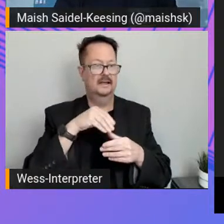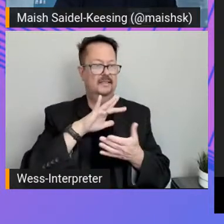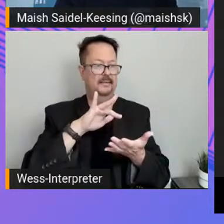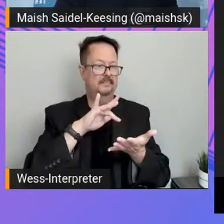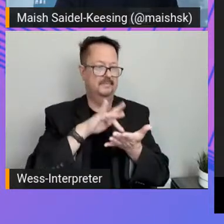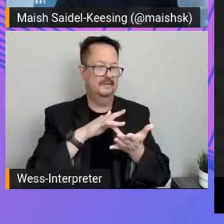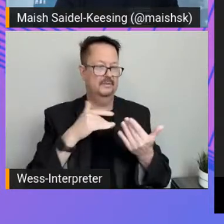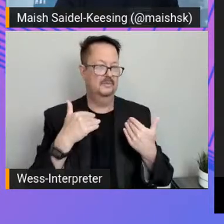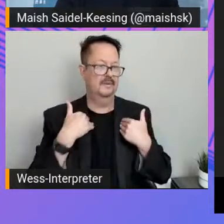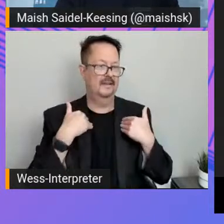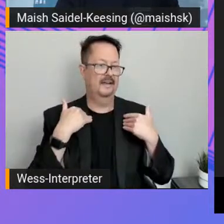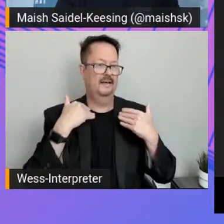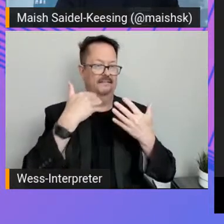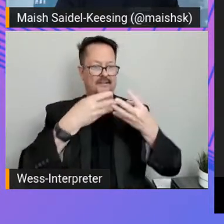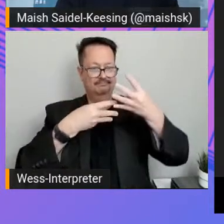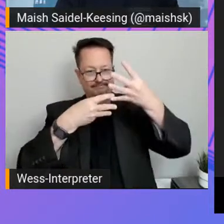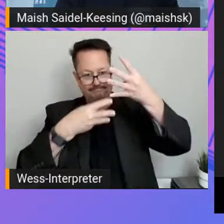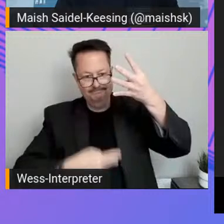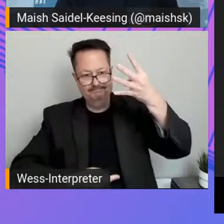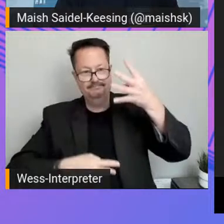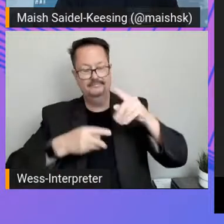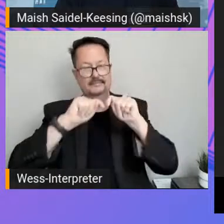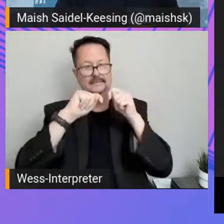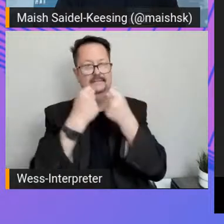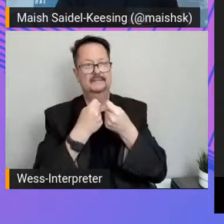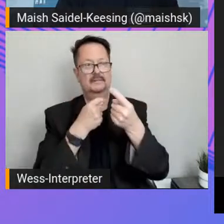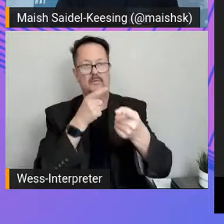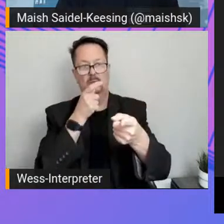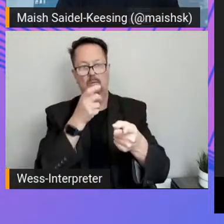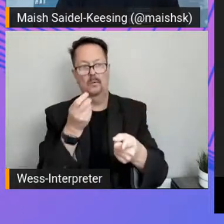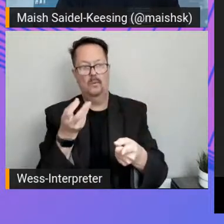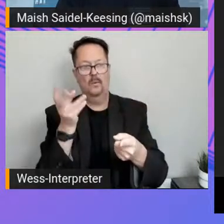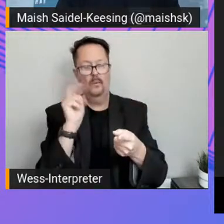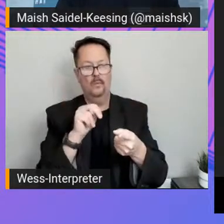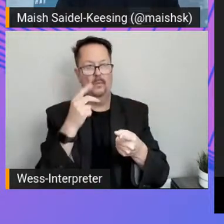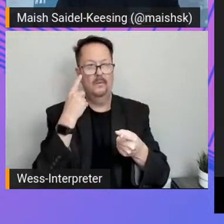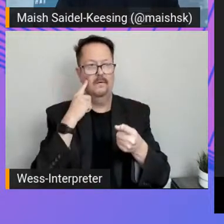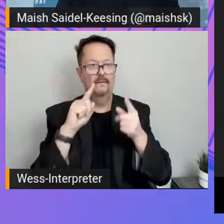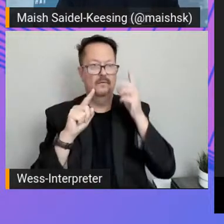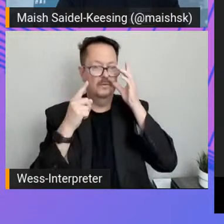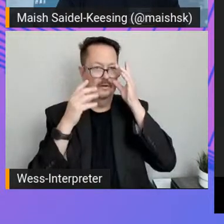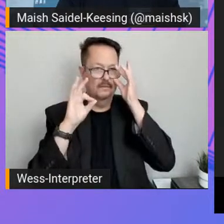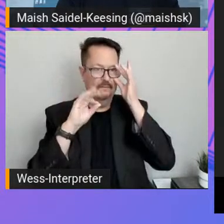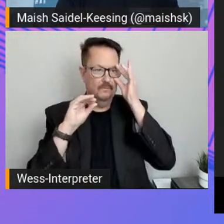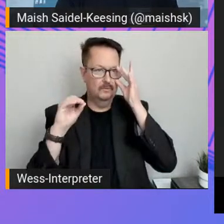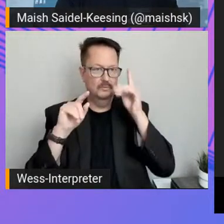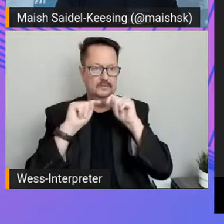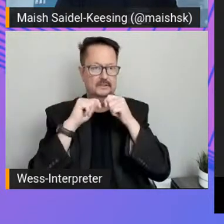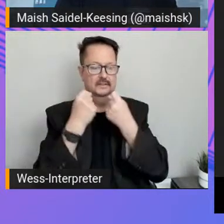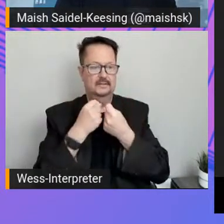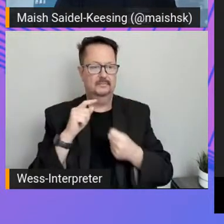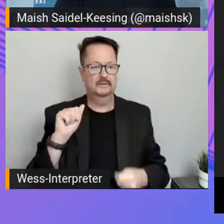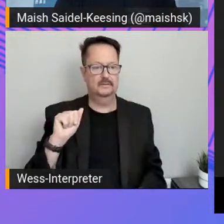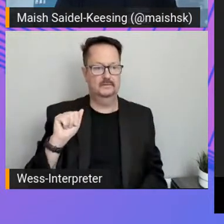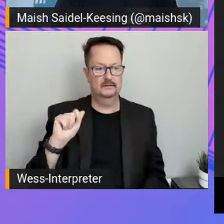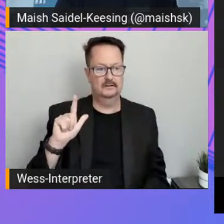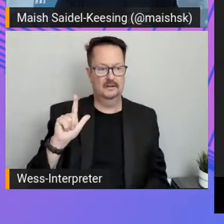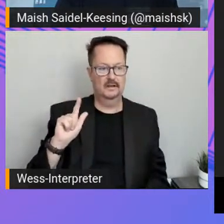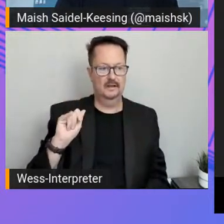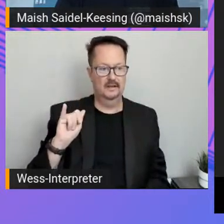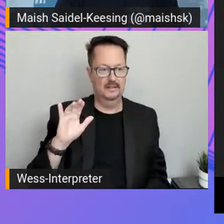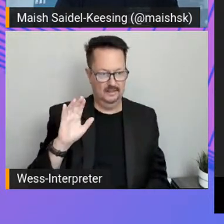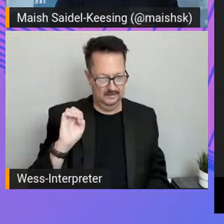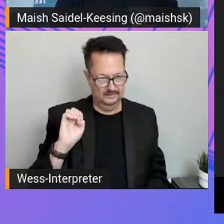list of teams. And in this case, the owner for the foo team is Alice, and she's got which channel